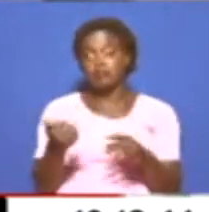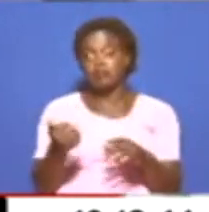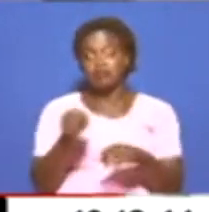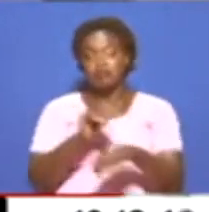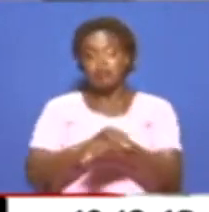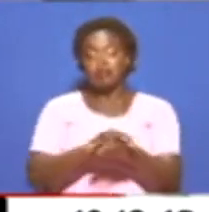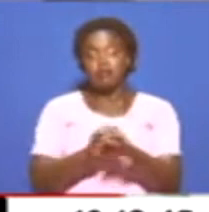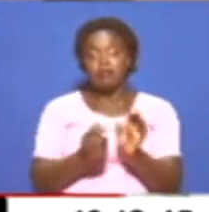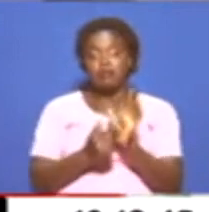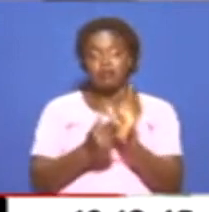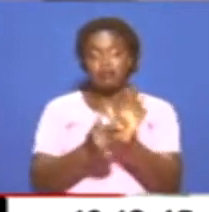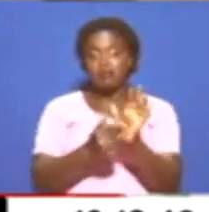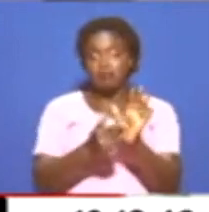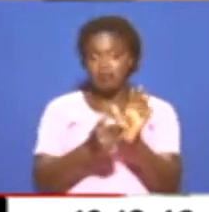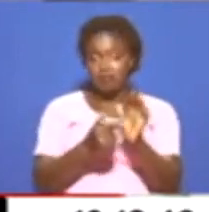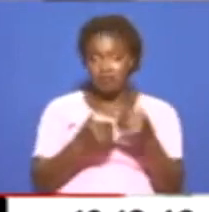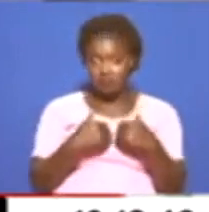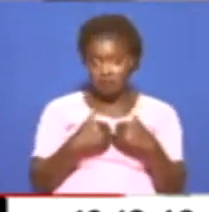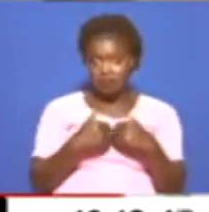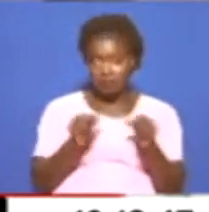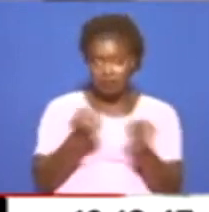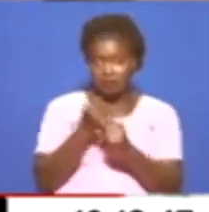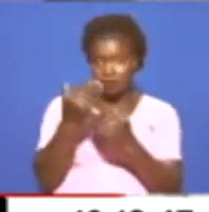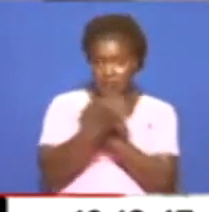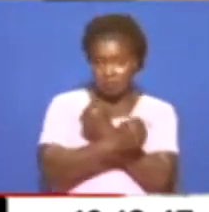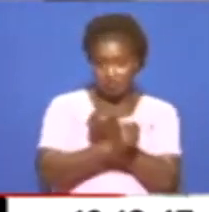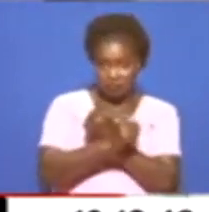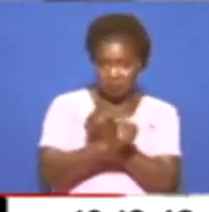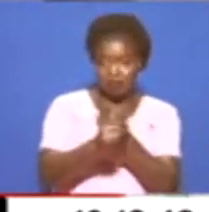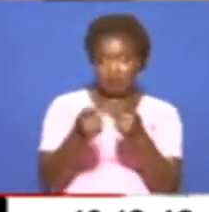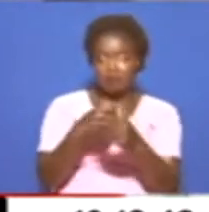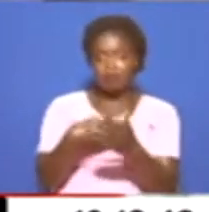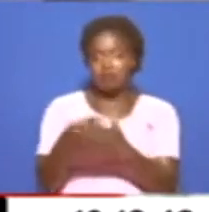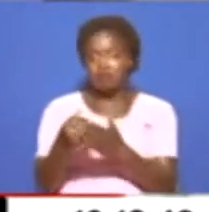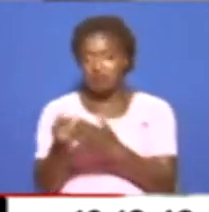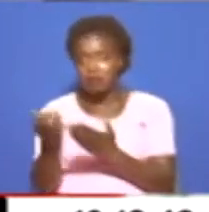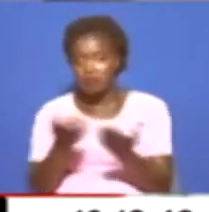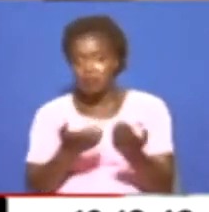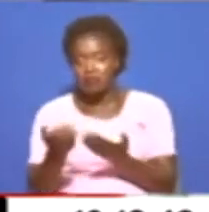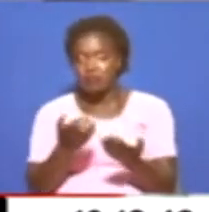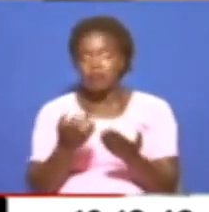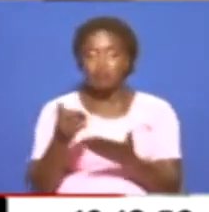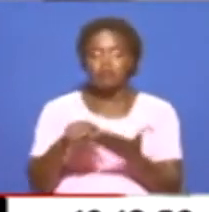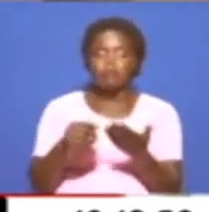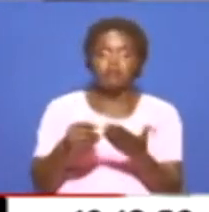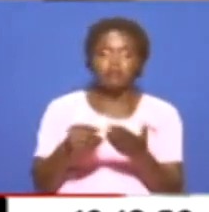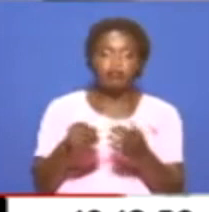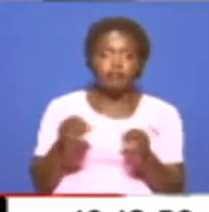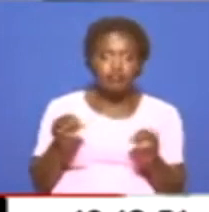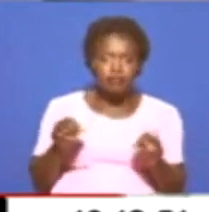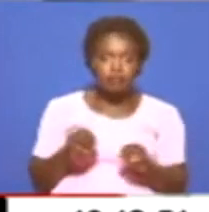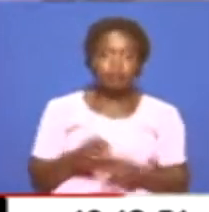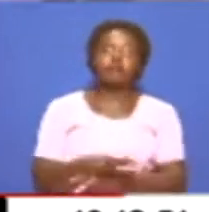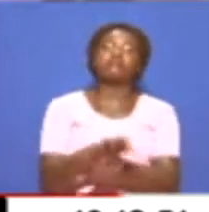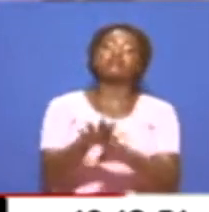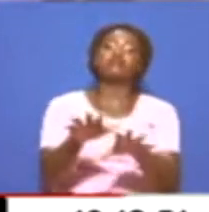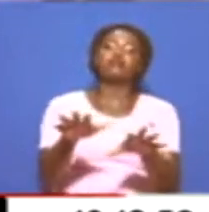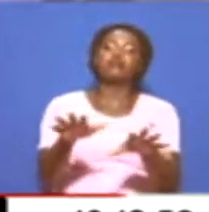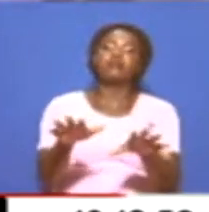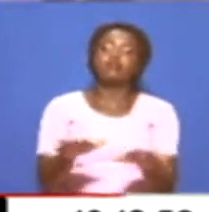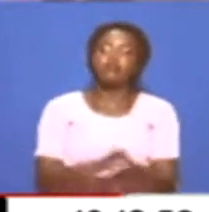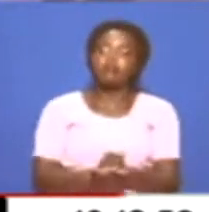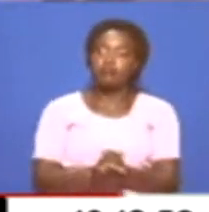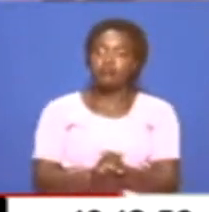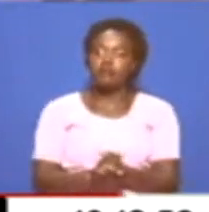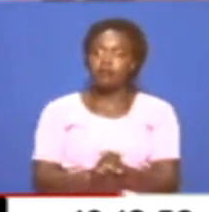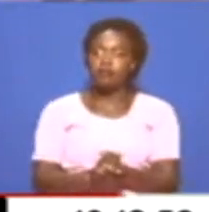clear manifesto, but he cannot be shielded from the money laundering and the money that we're going to be seeing flying. Thank you very much, Ben, for